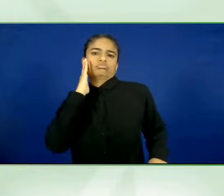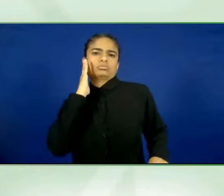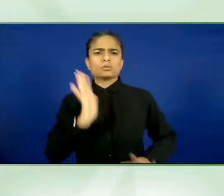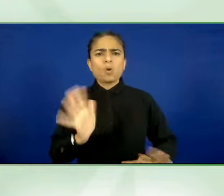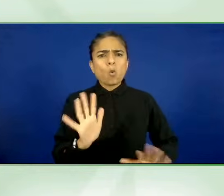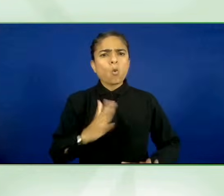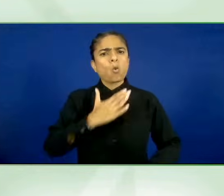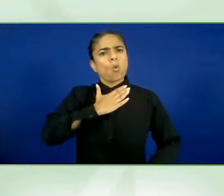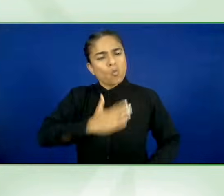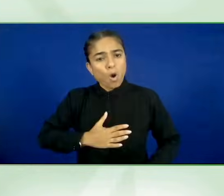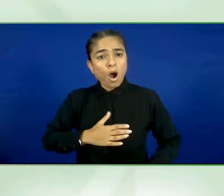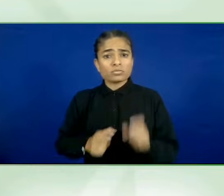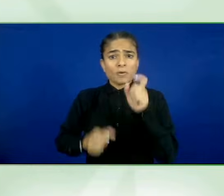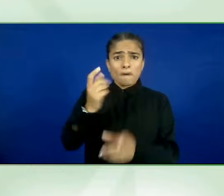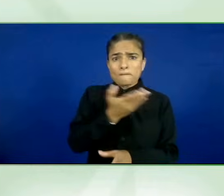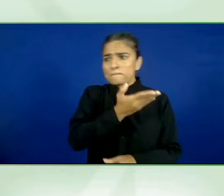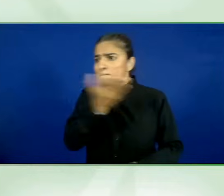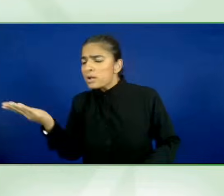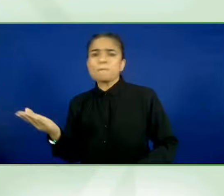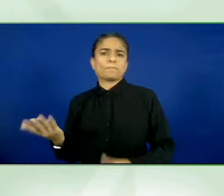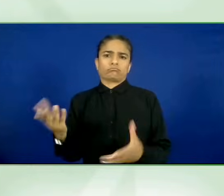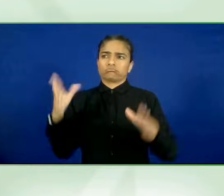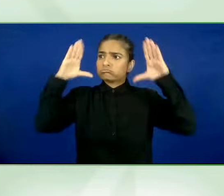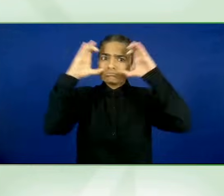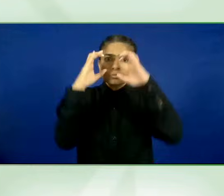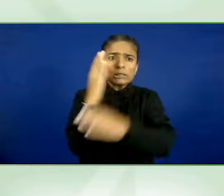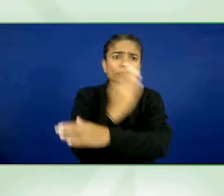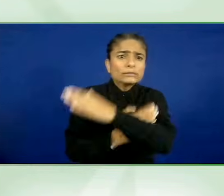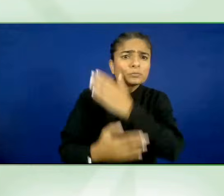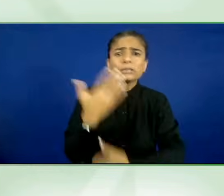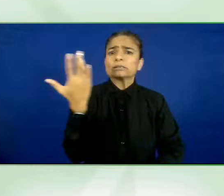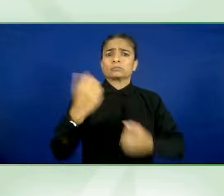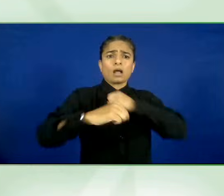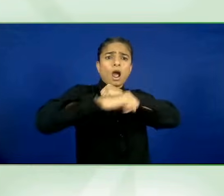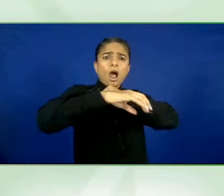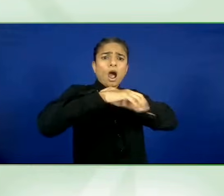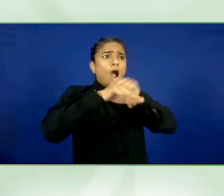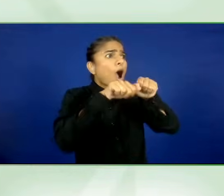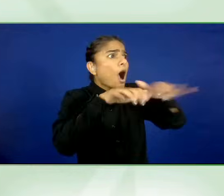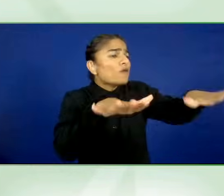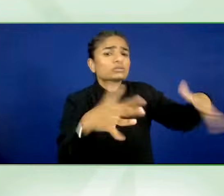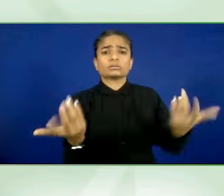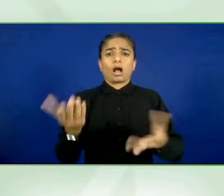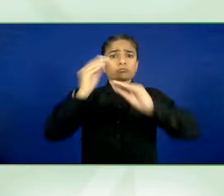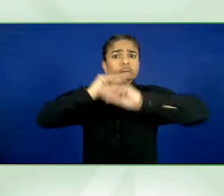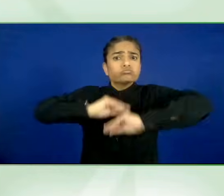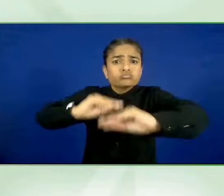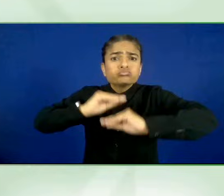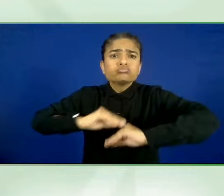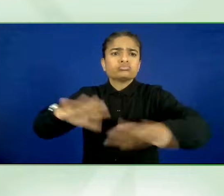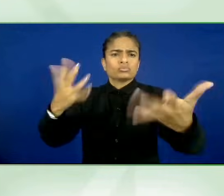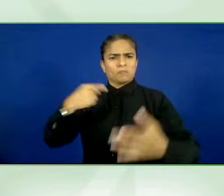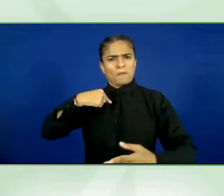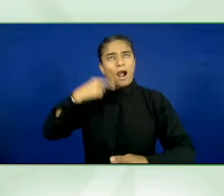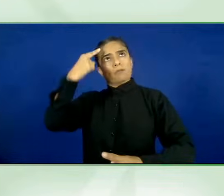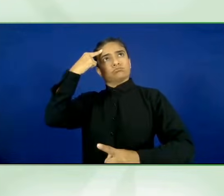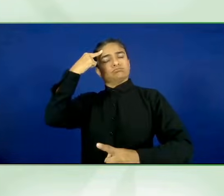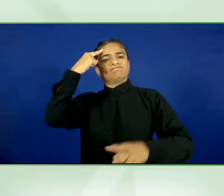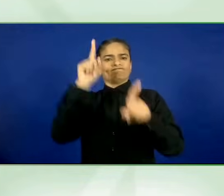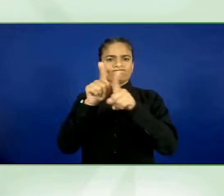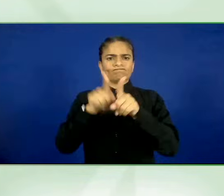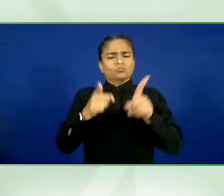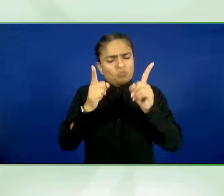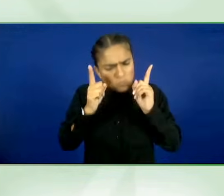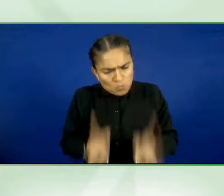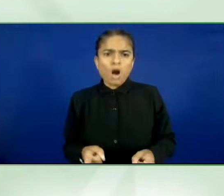users, whether it's advertisements, whether it's education, whether it's any kind of announcement that needs to be done among the community member. The platform is going